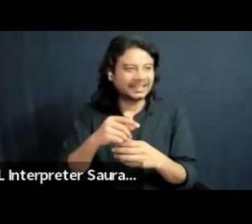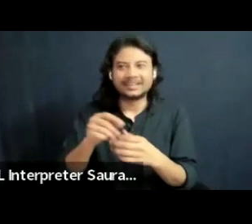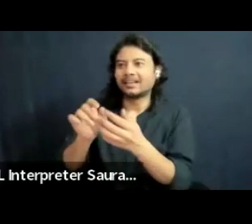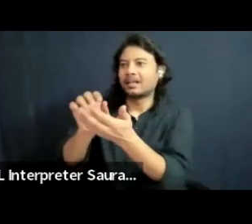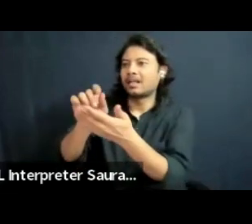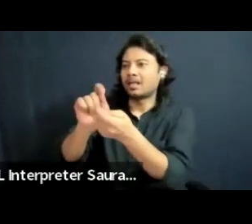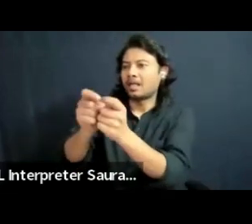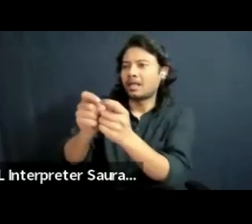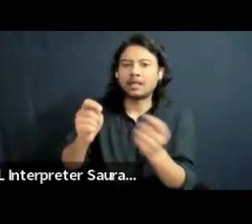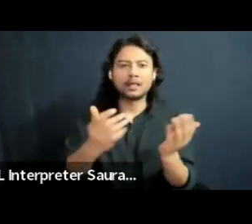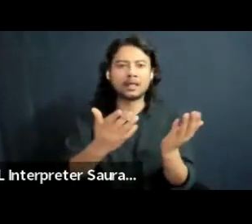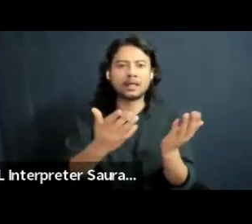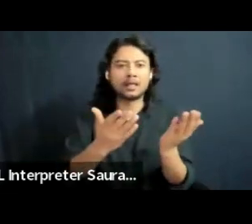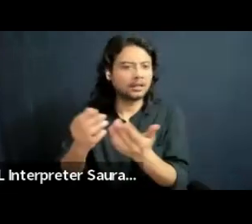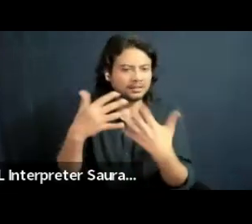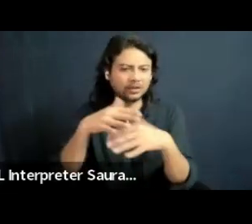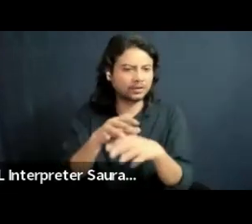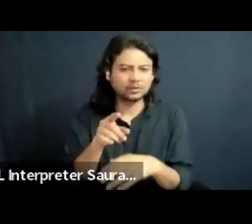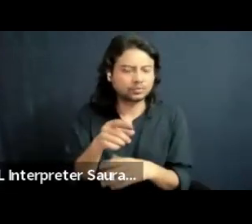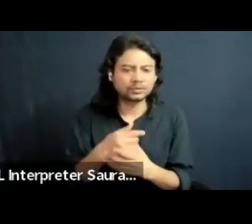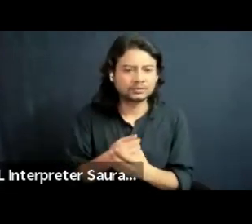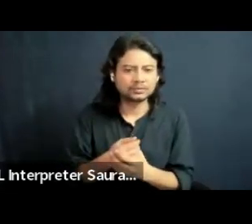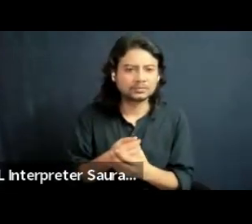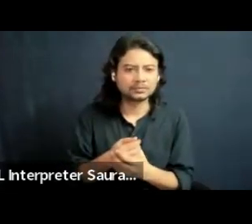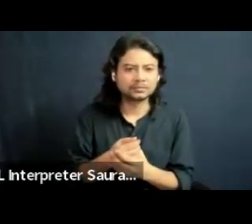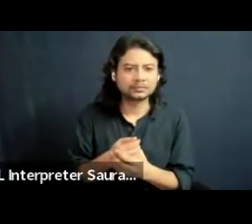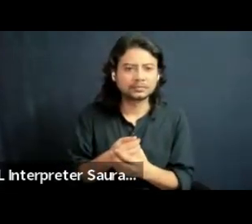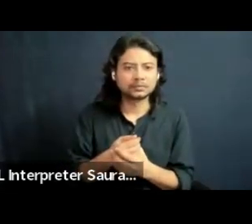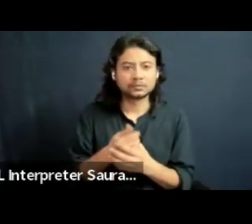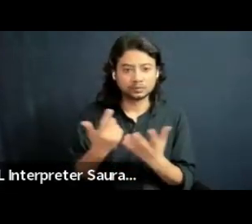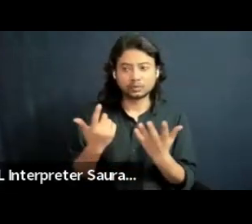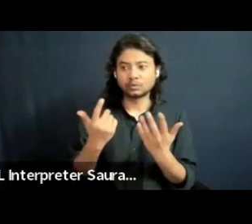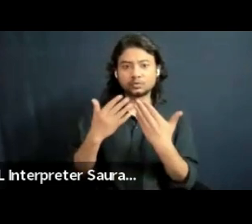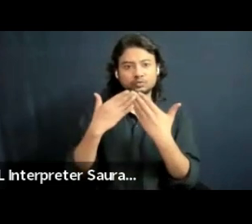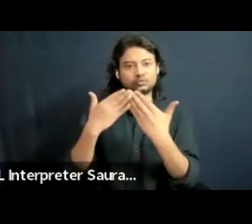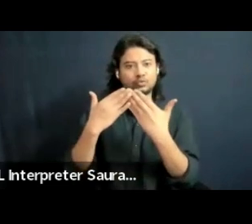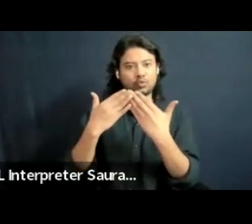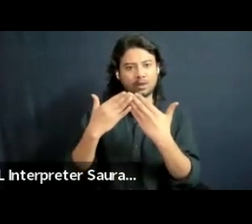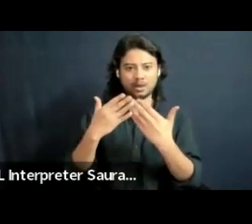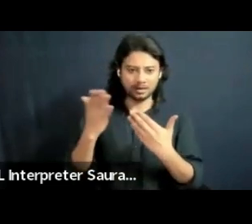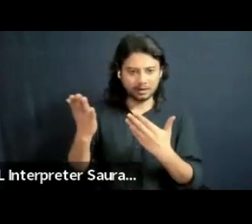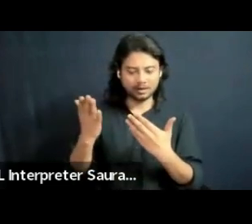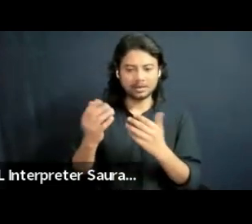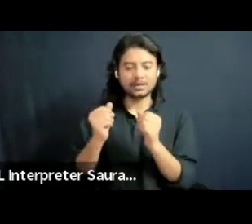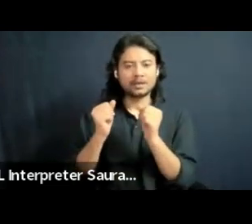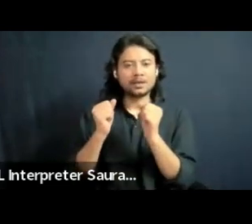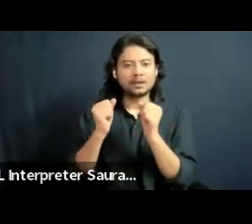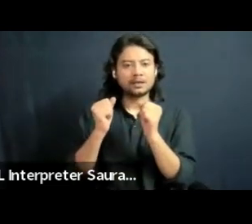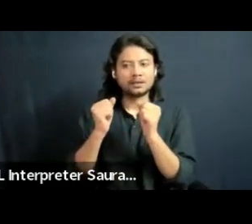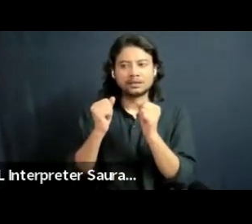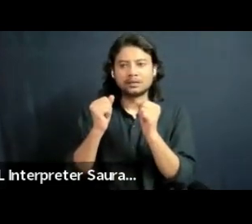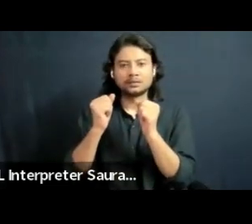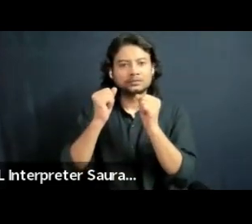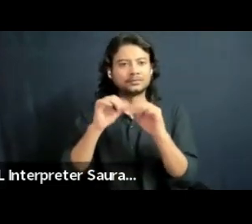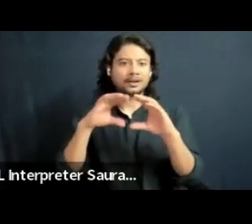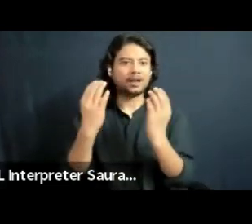You bring a child to a school and have all the chairs together. You take her to the playground and everybody's running around playing Kho-Kho,